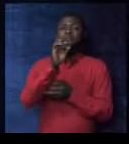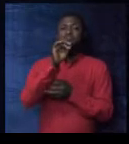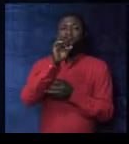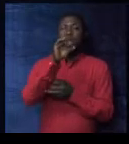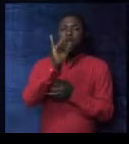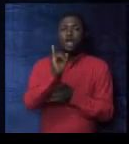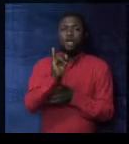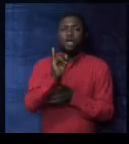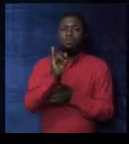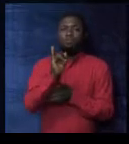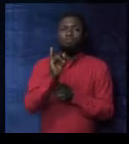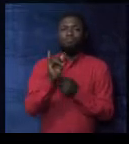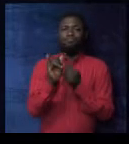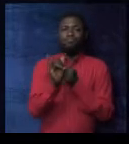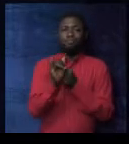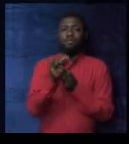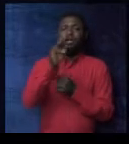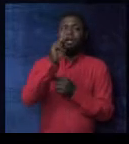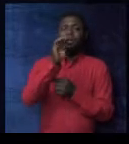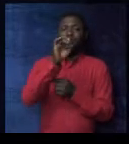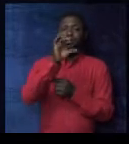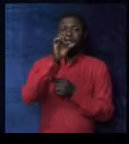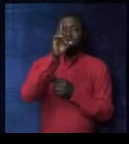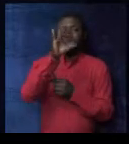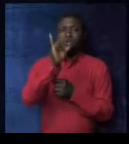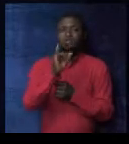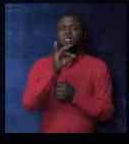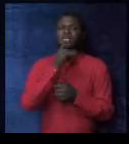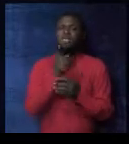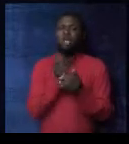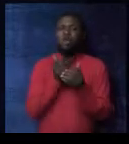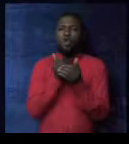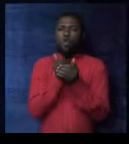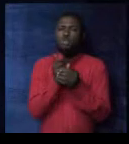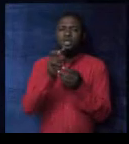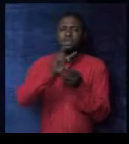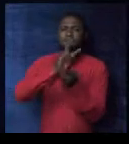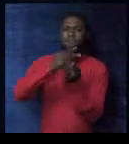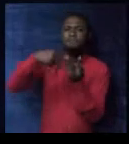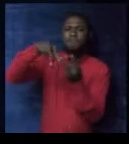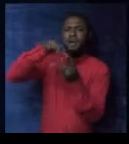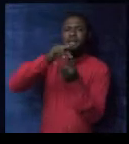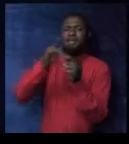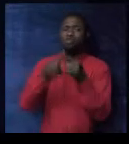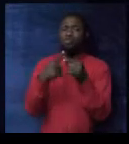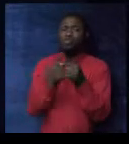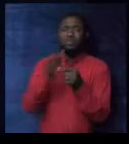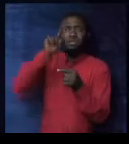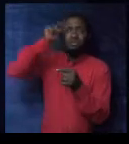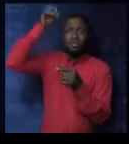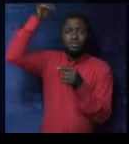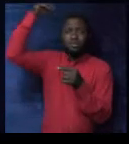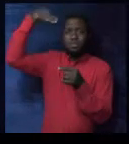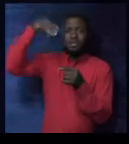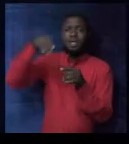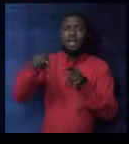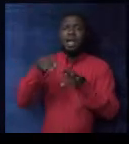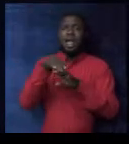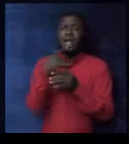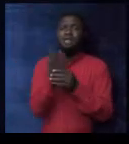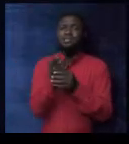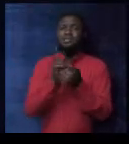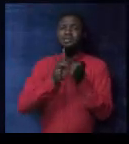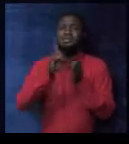Mercury. Say that, the Mercury. Mercury is the closest planet to the Sun at a distance